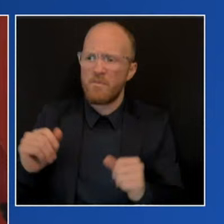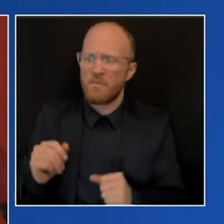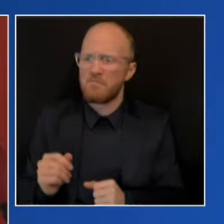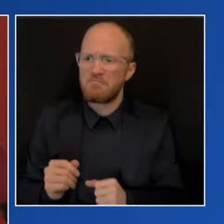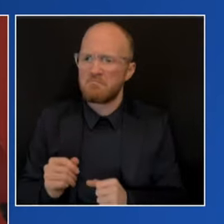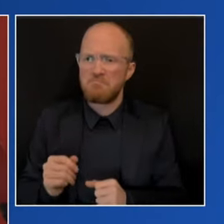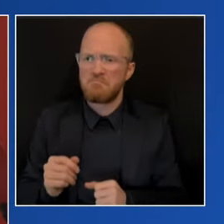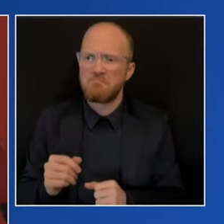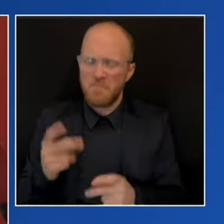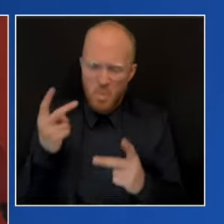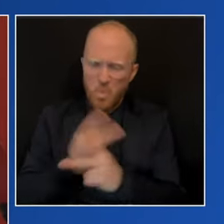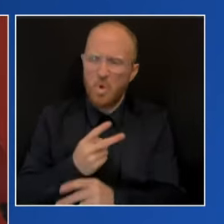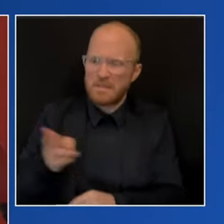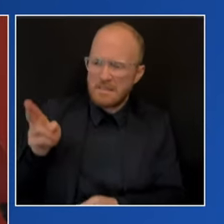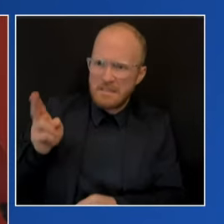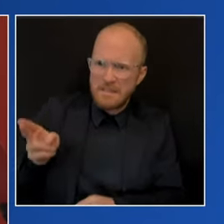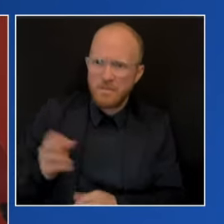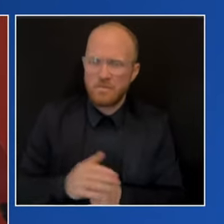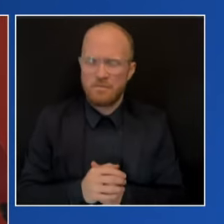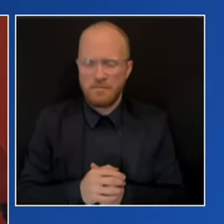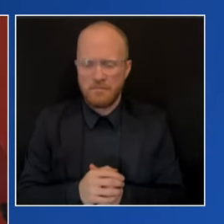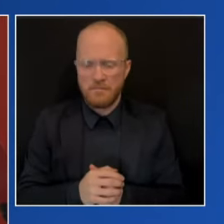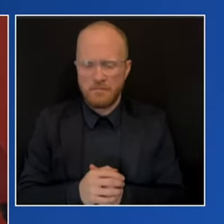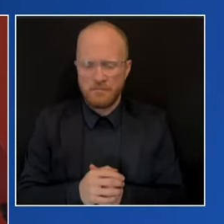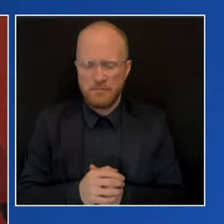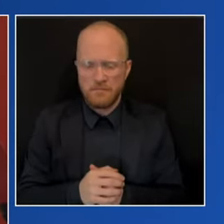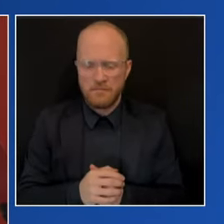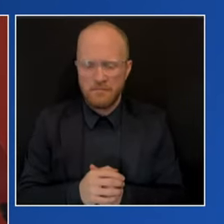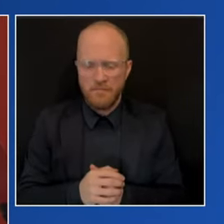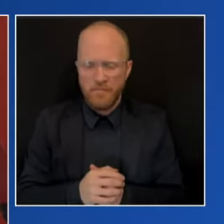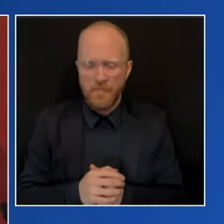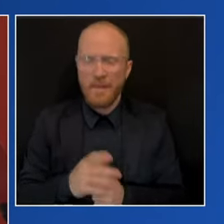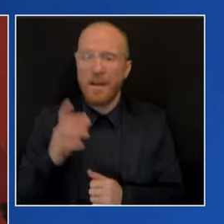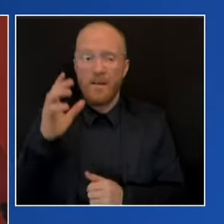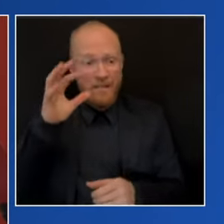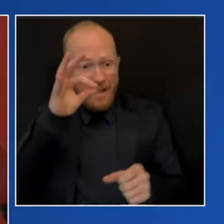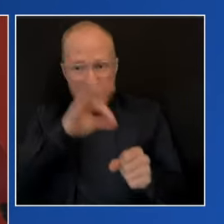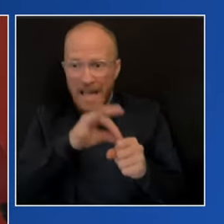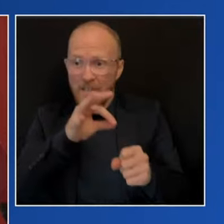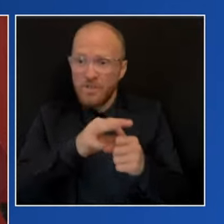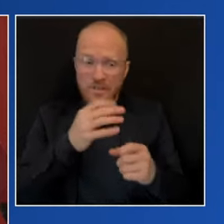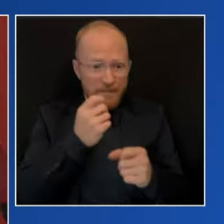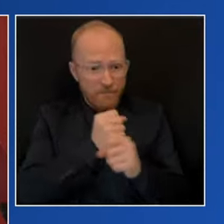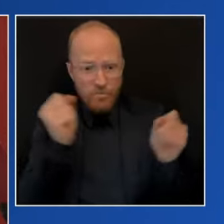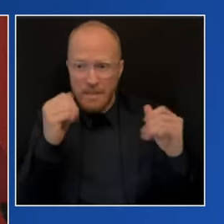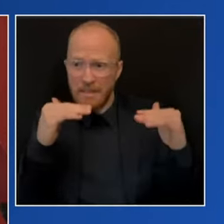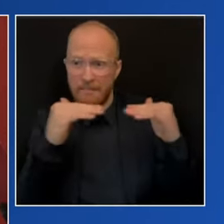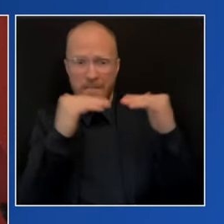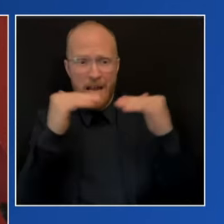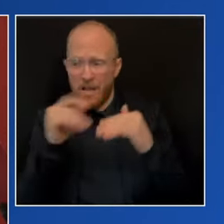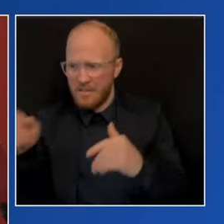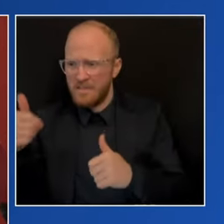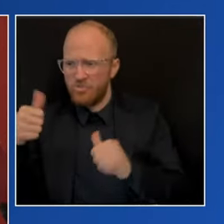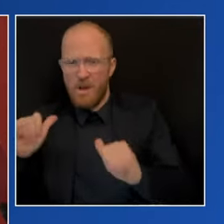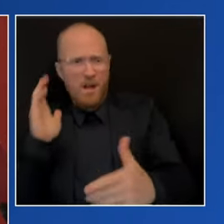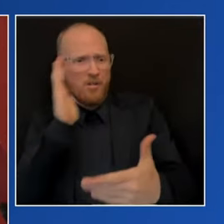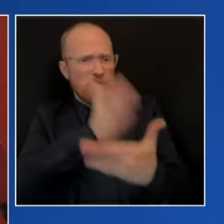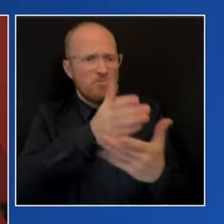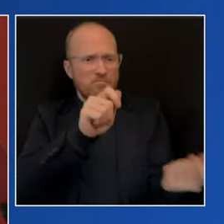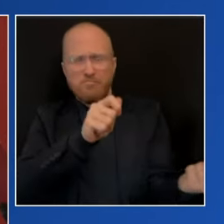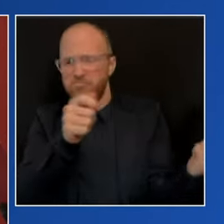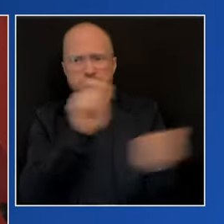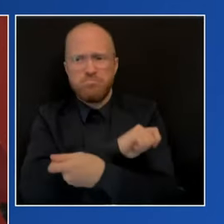history. An attempt to overturn a free and fair election by force and violence. A record 81 million people